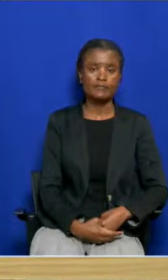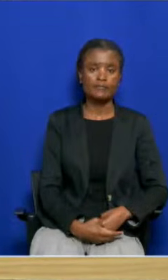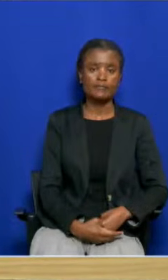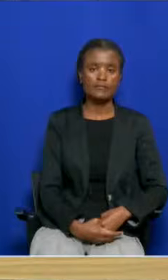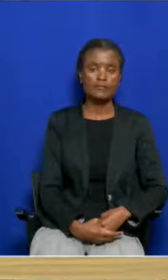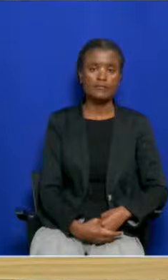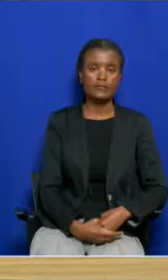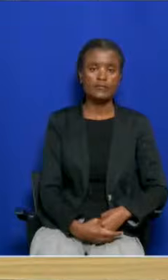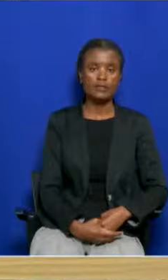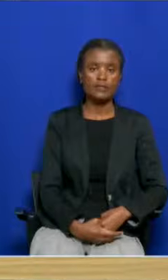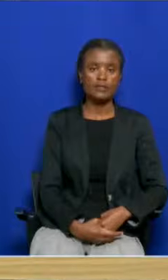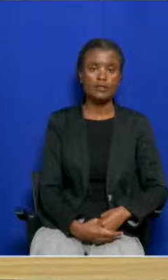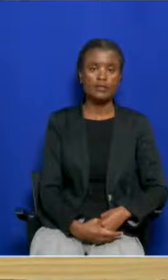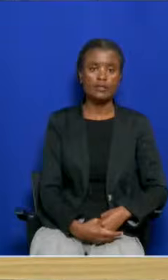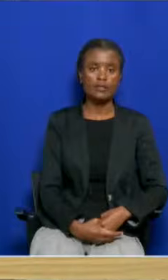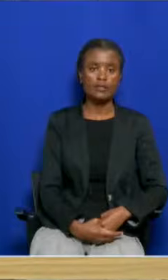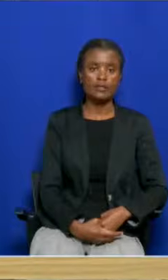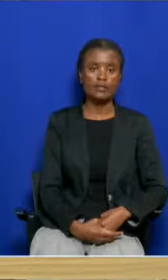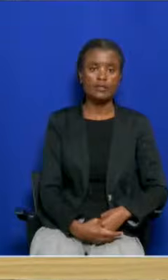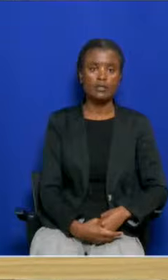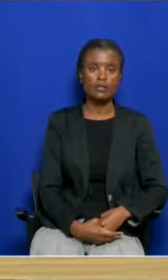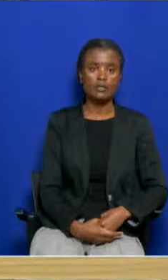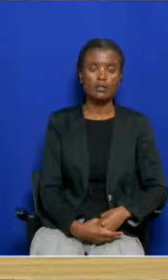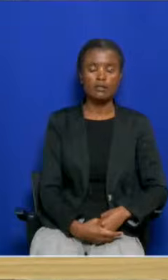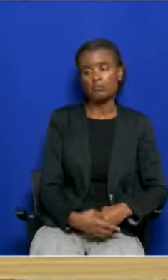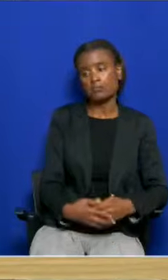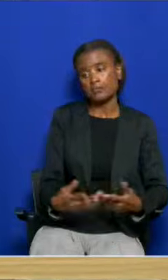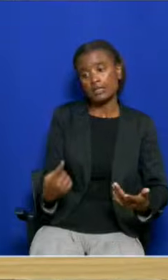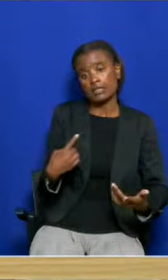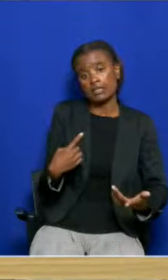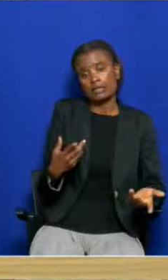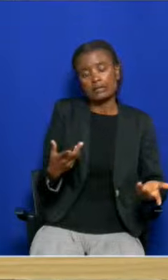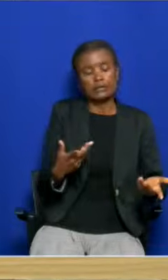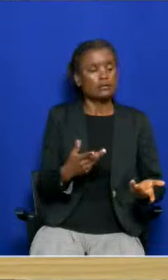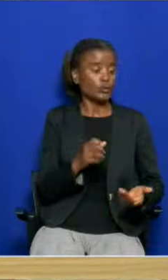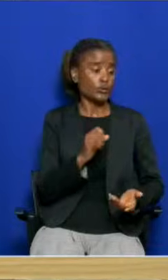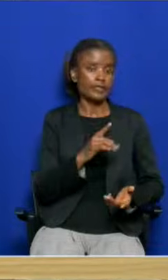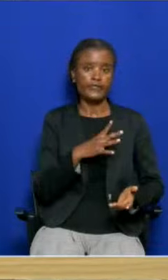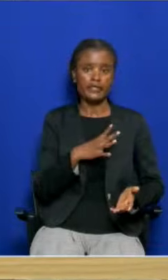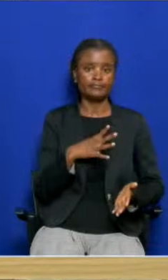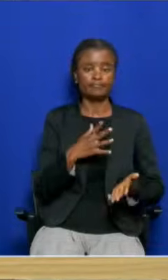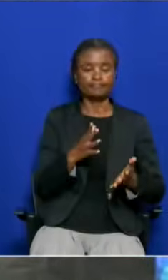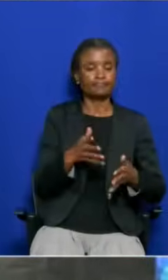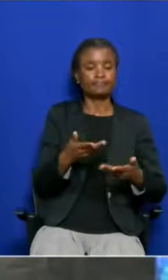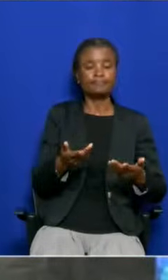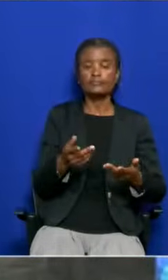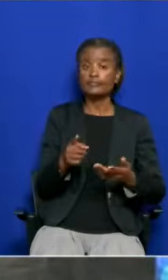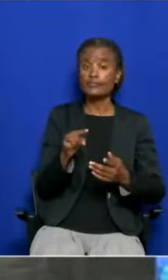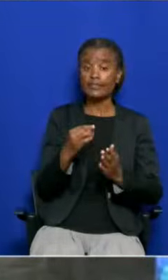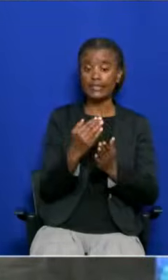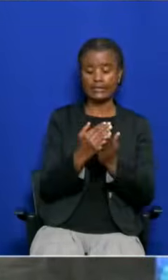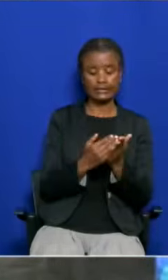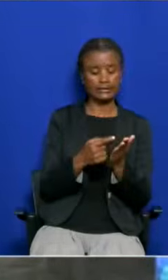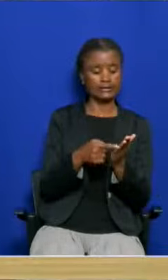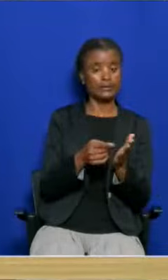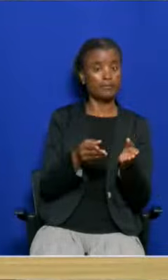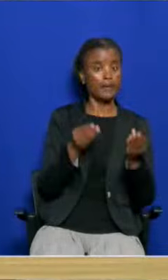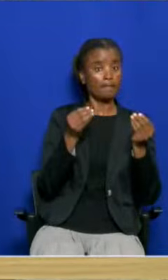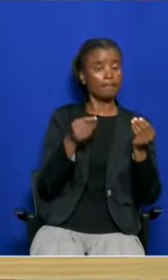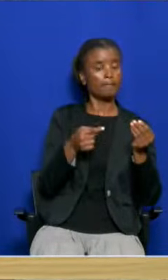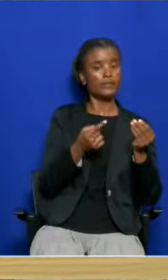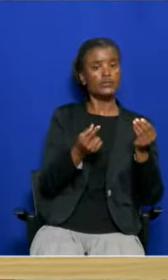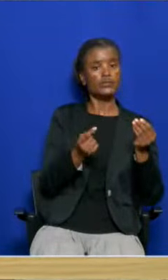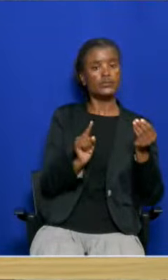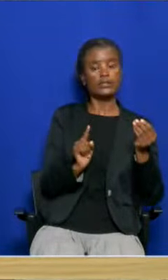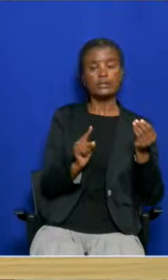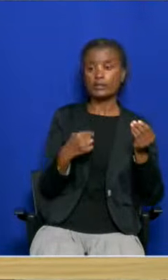Okay, you can't take it any further. What did you do with this list when you got it? I did nothing. You